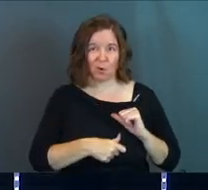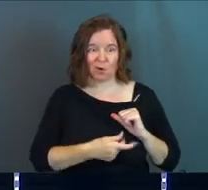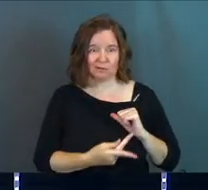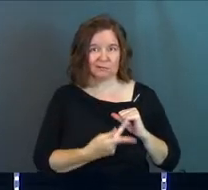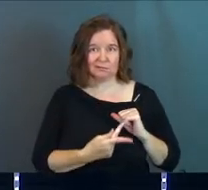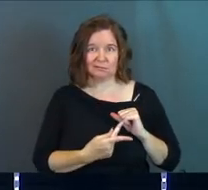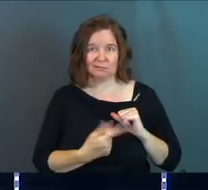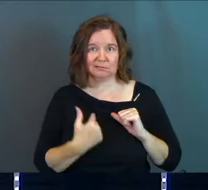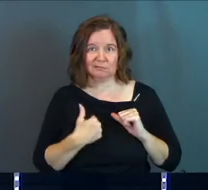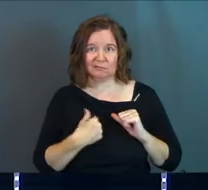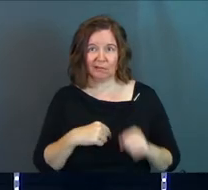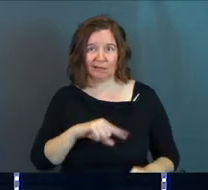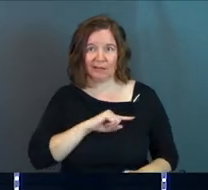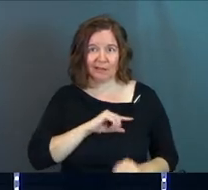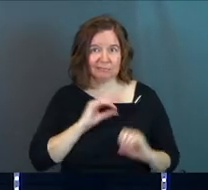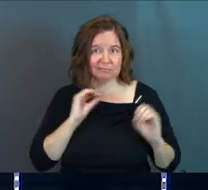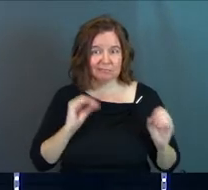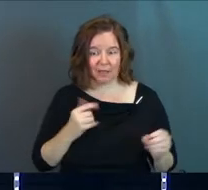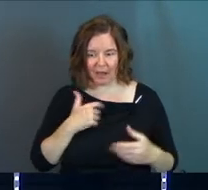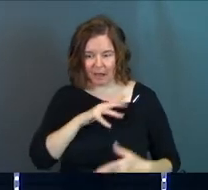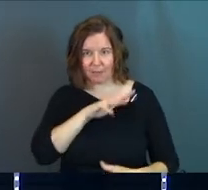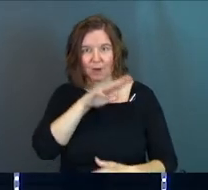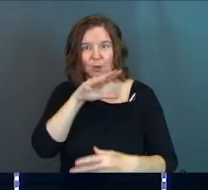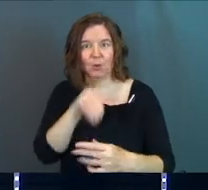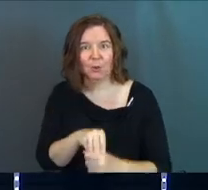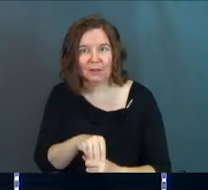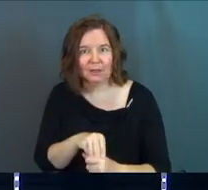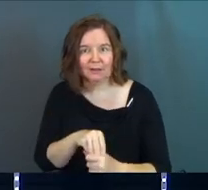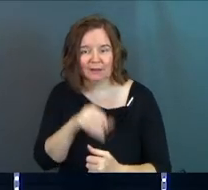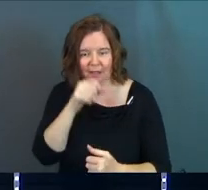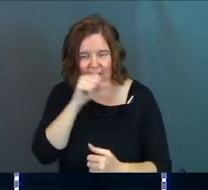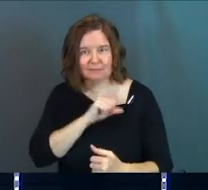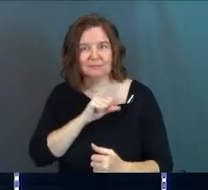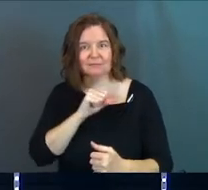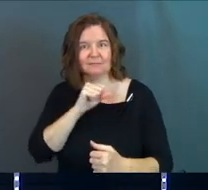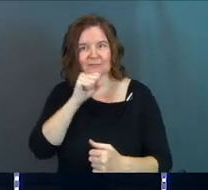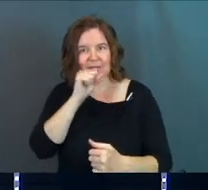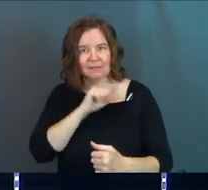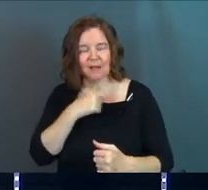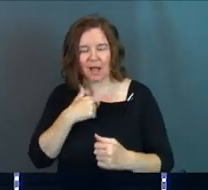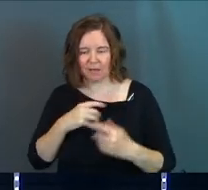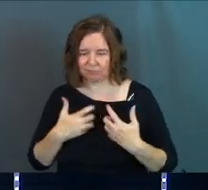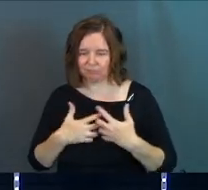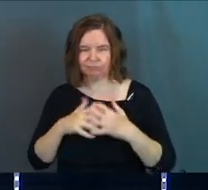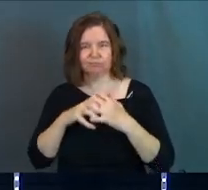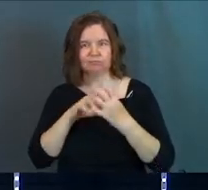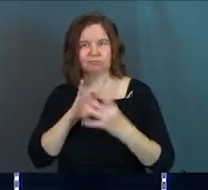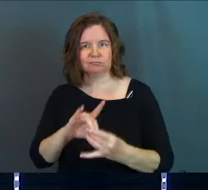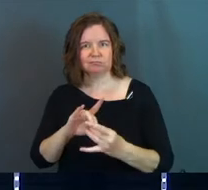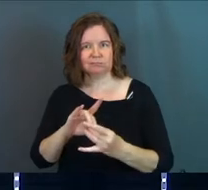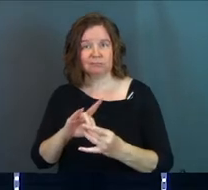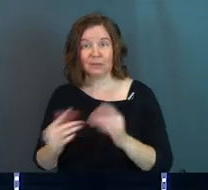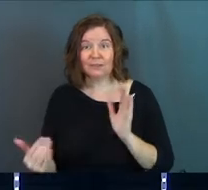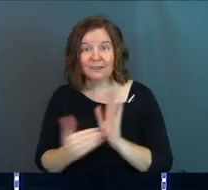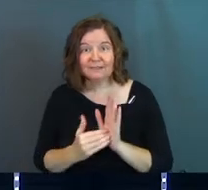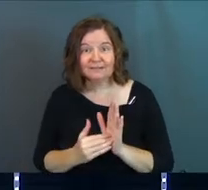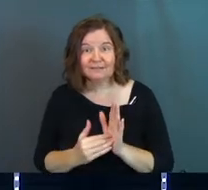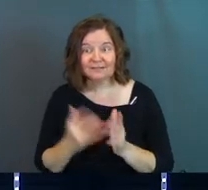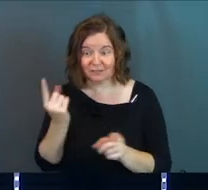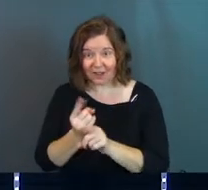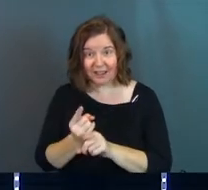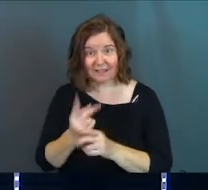not broken. And I'm included. I'm restored. Right? Isn't that